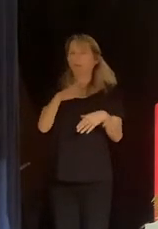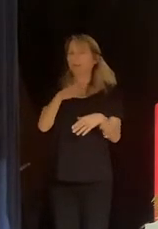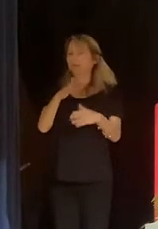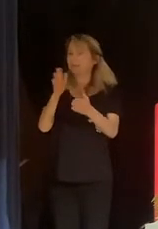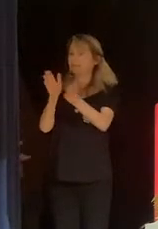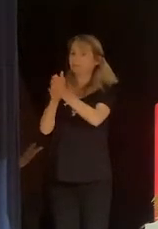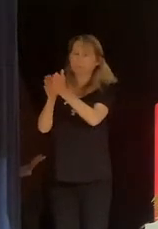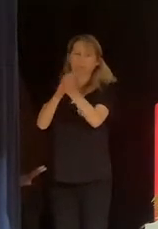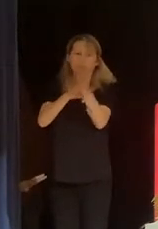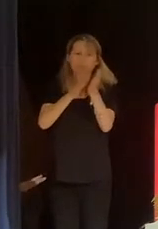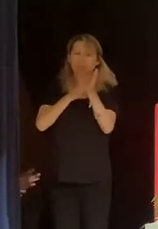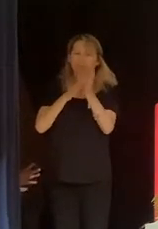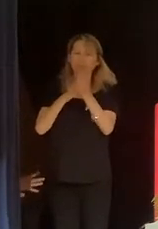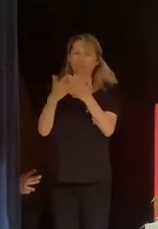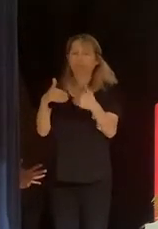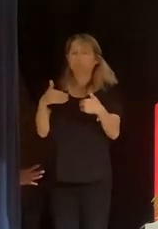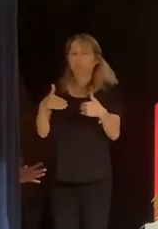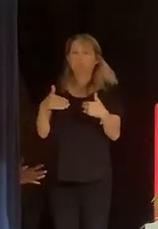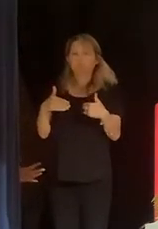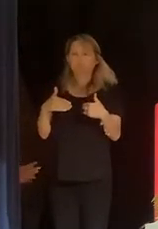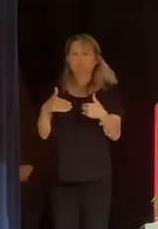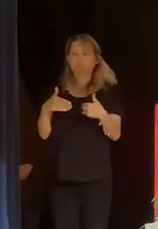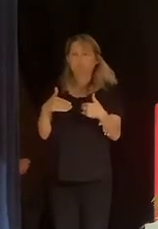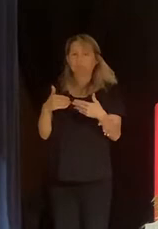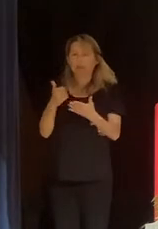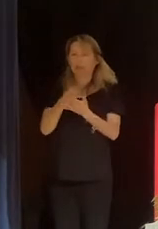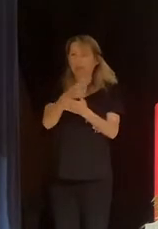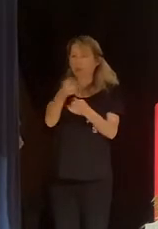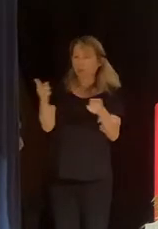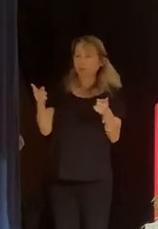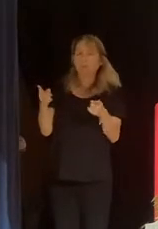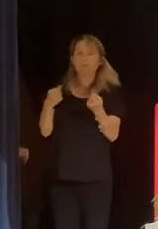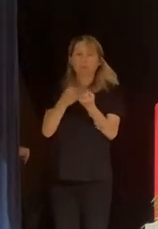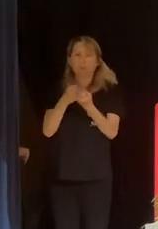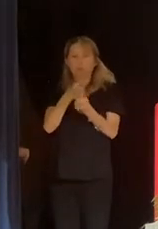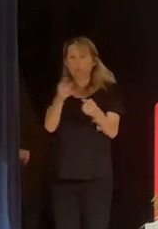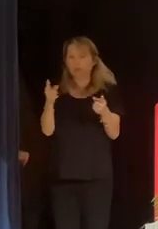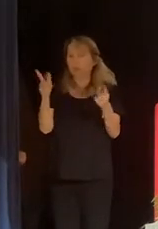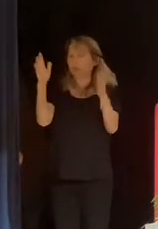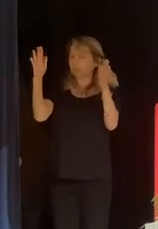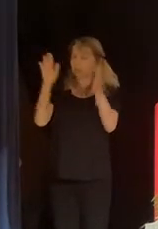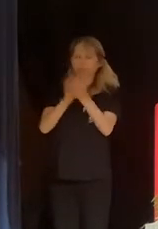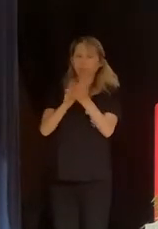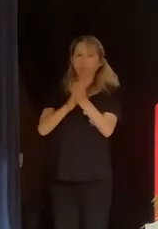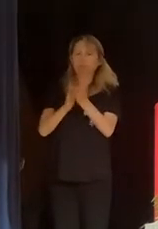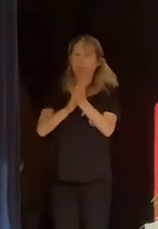round of applause for getting to the point where we are today. Can we please give them a round of applause?